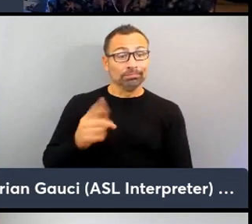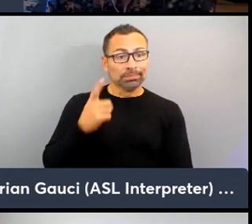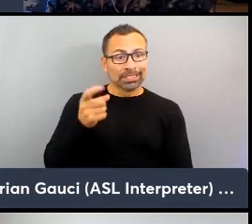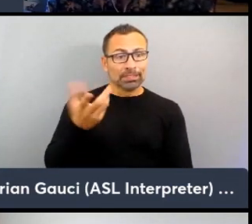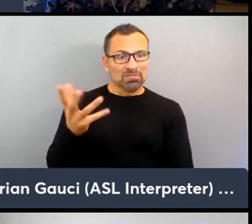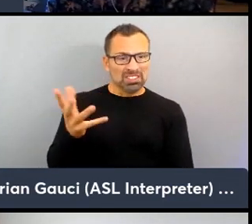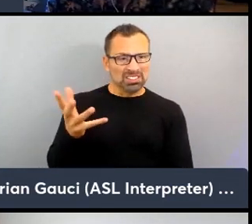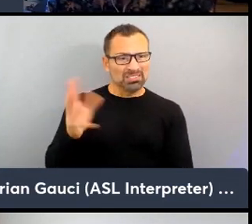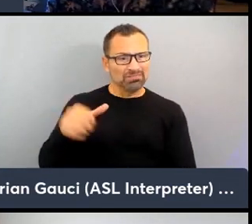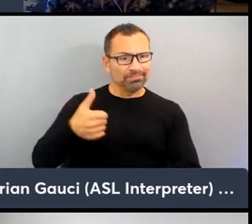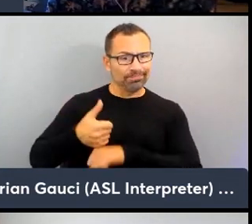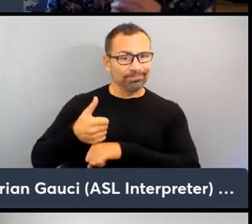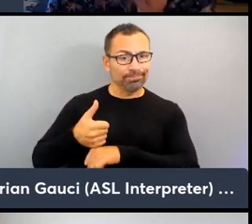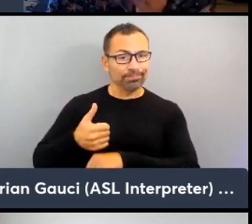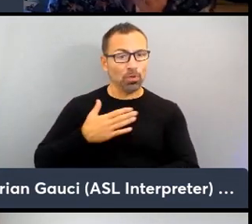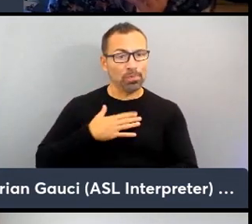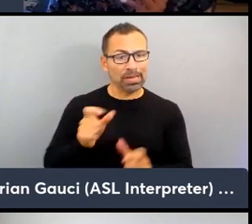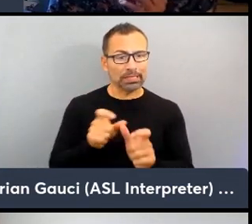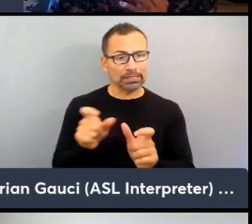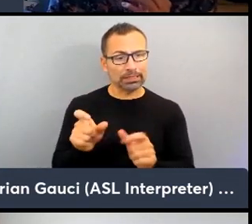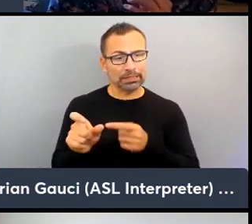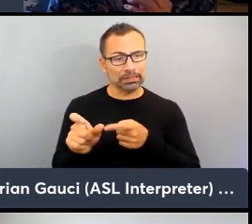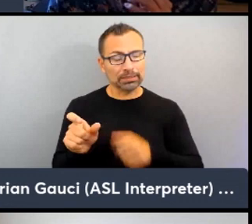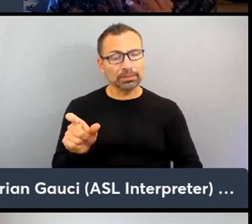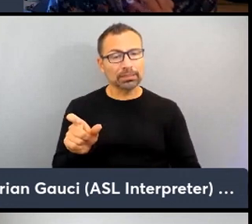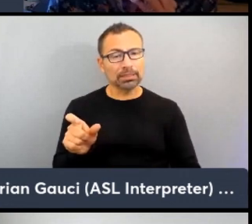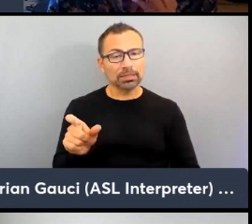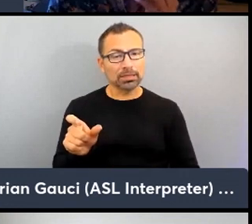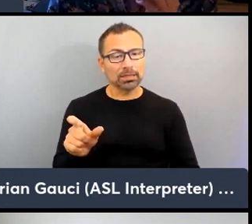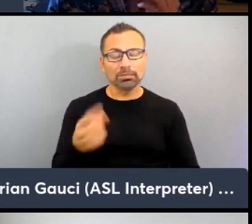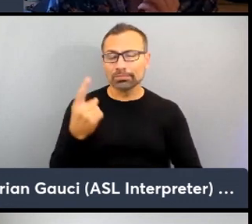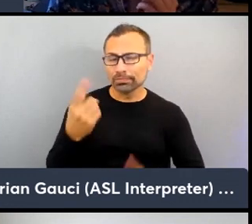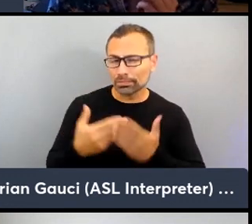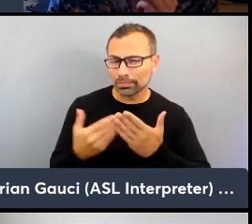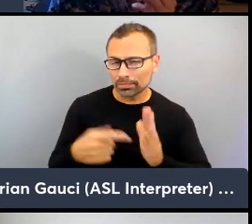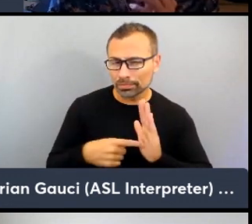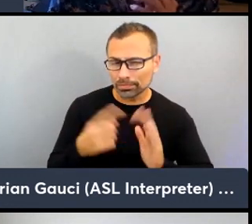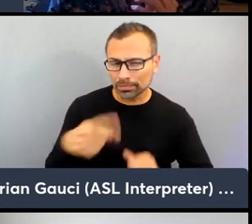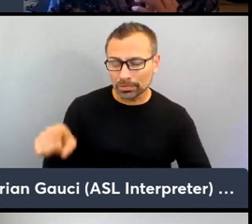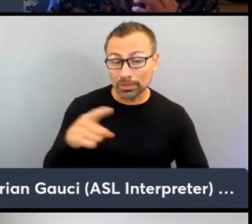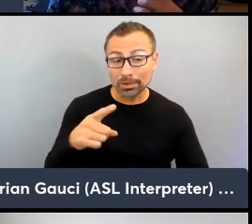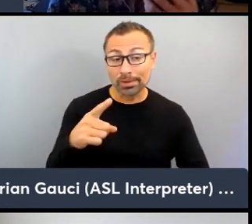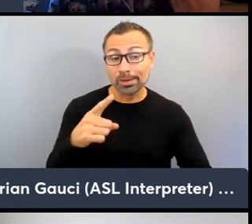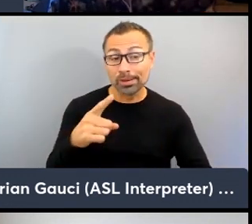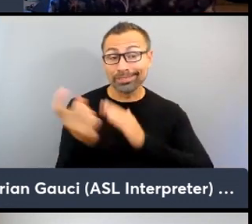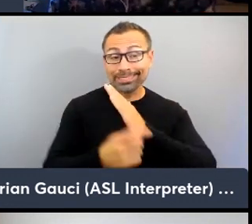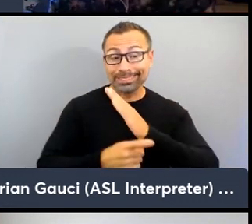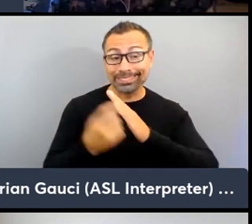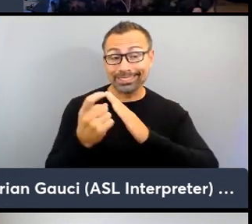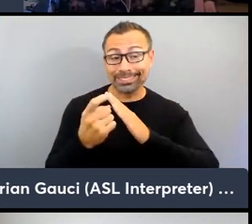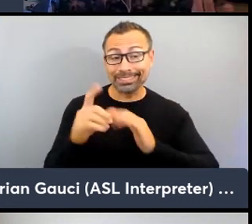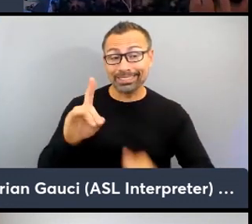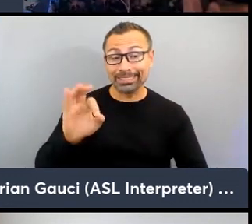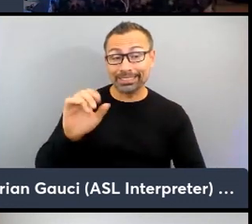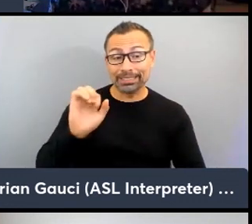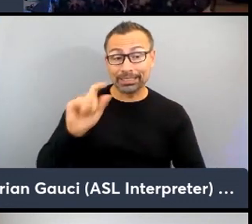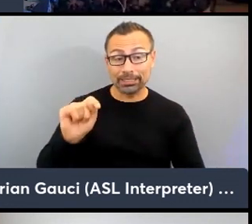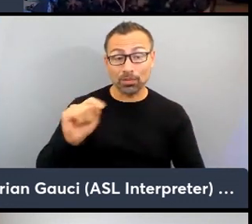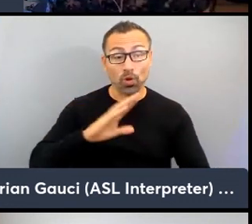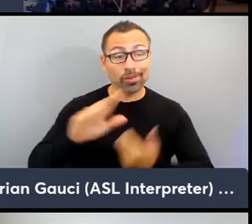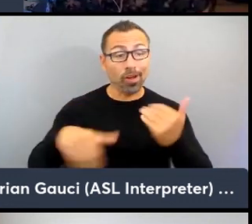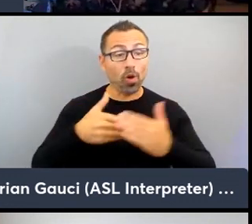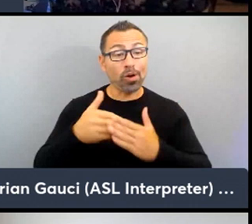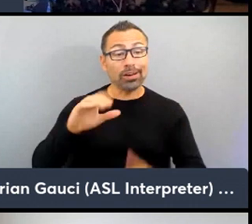instance, now one thing I like to point out is that by default, all your DML logs are actually